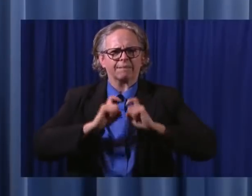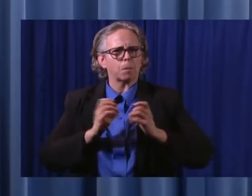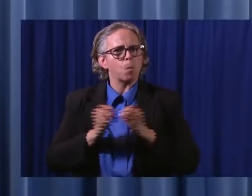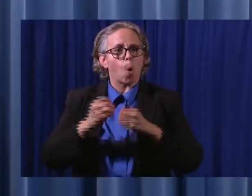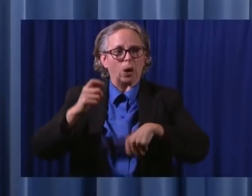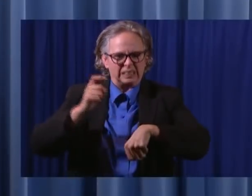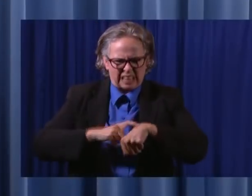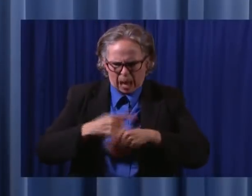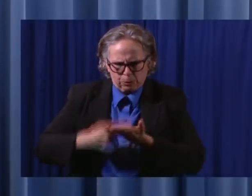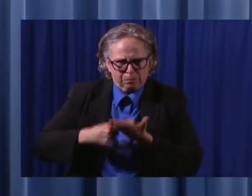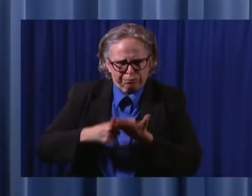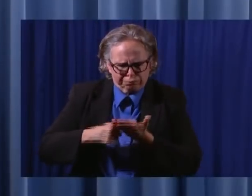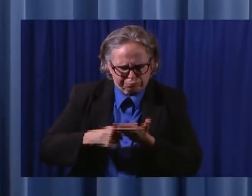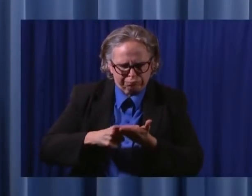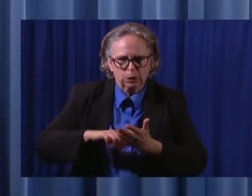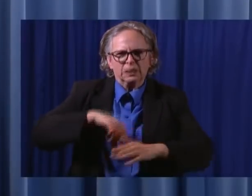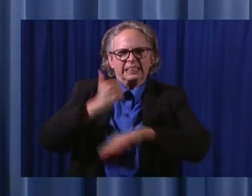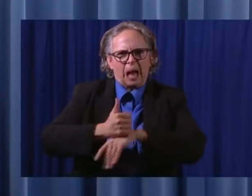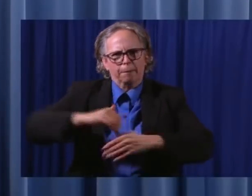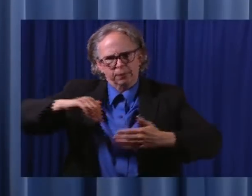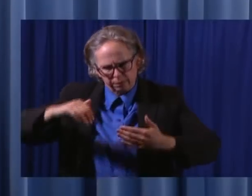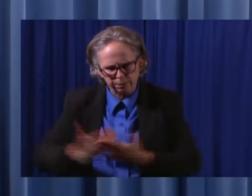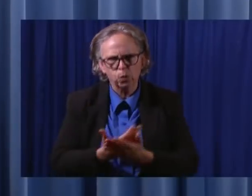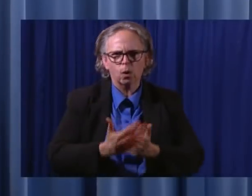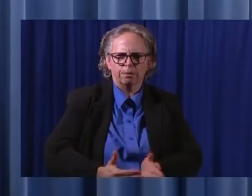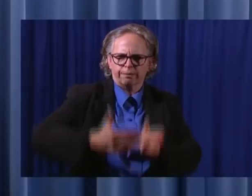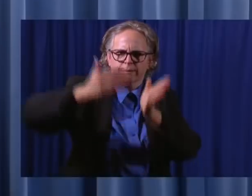developed the plan as we move forward.